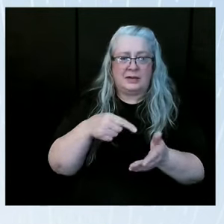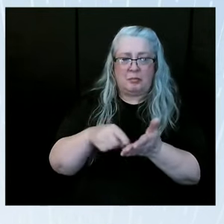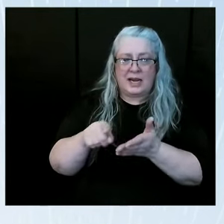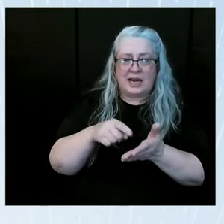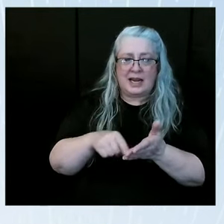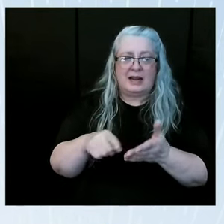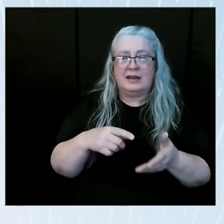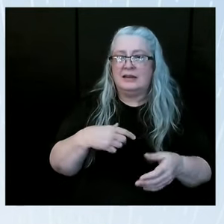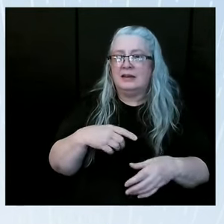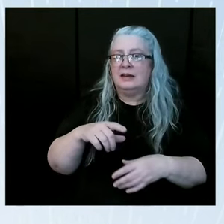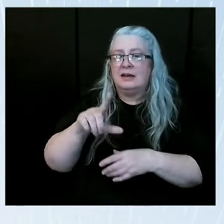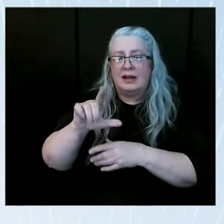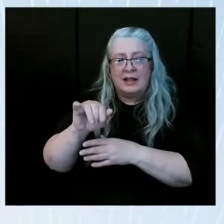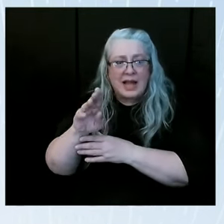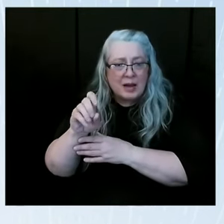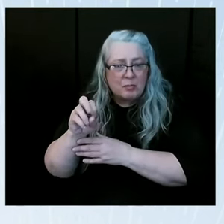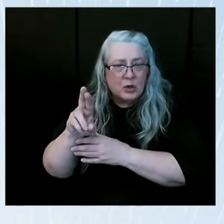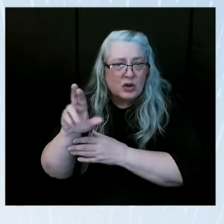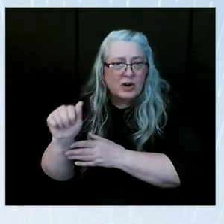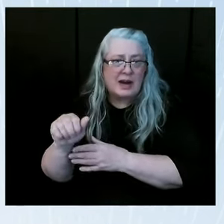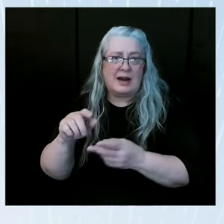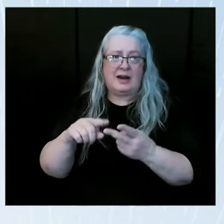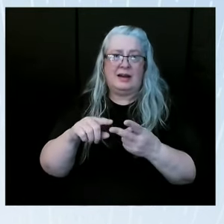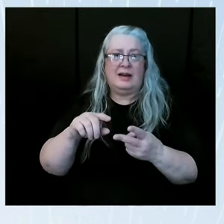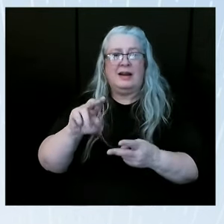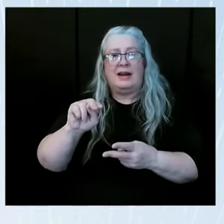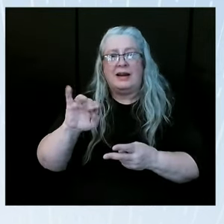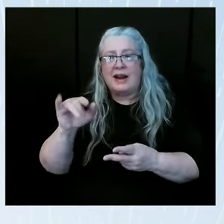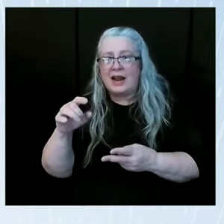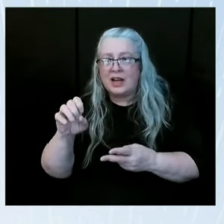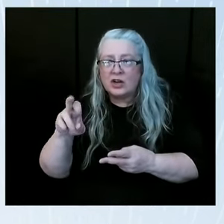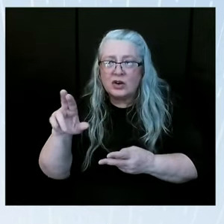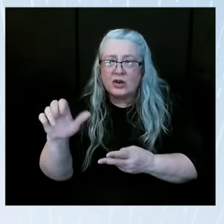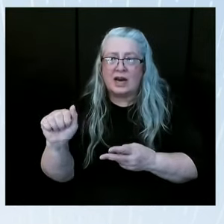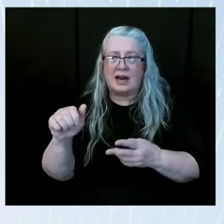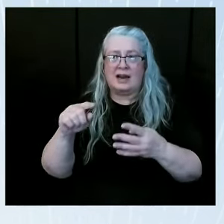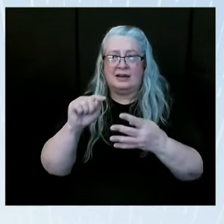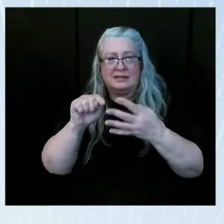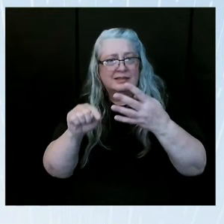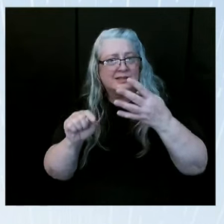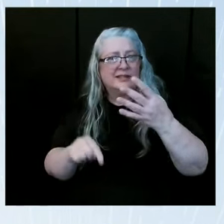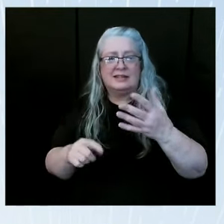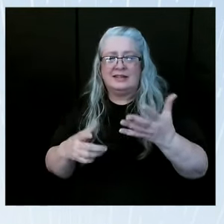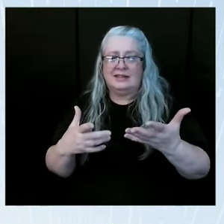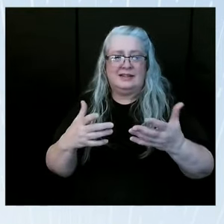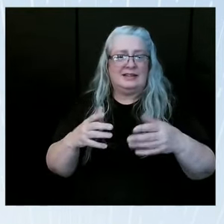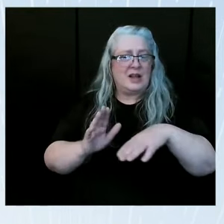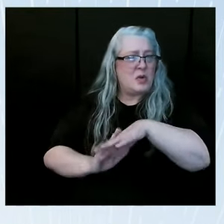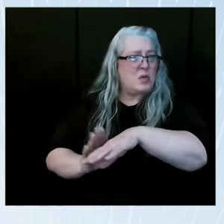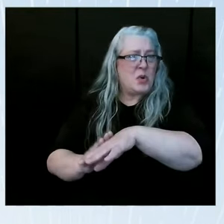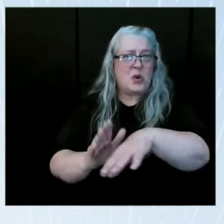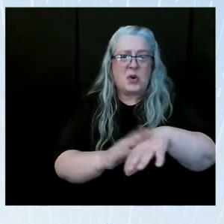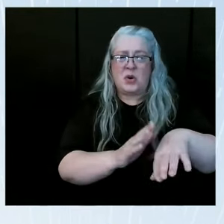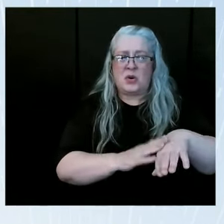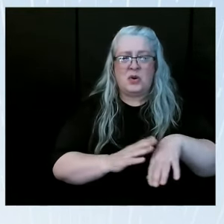and provide alternatives that promote safety, security, and health for young people across the region. Finally, I just wanted to highlight that we